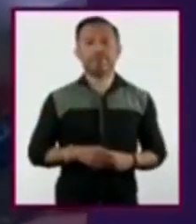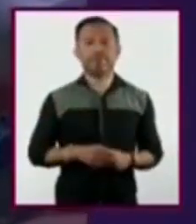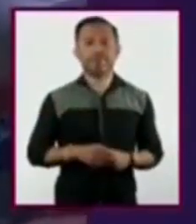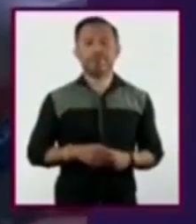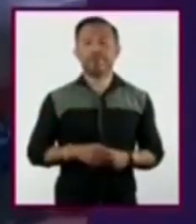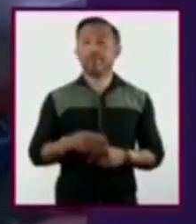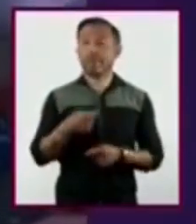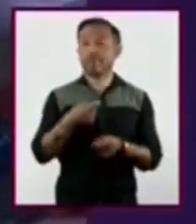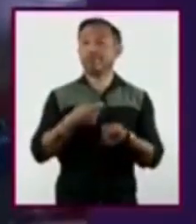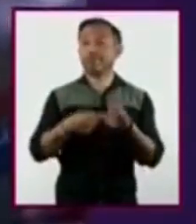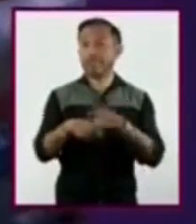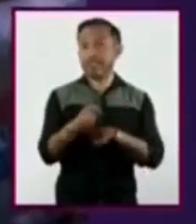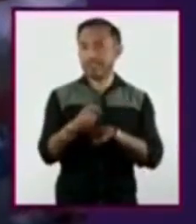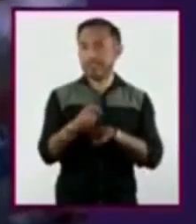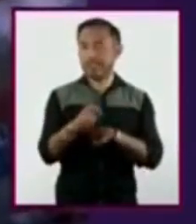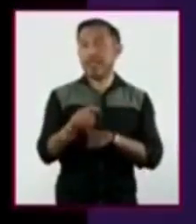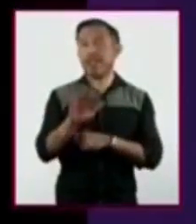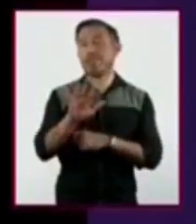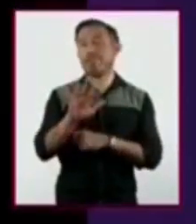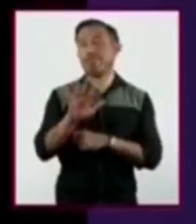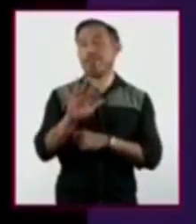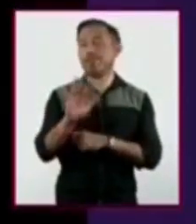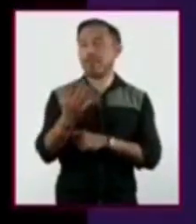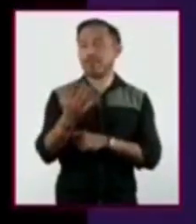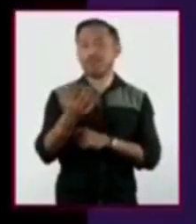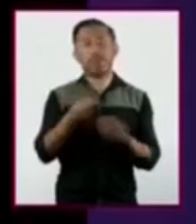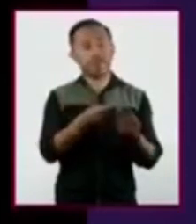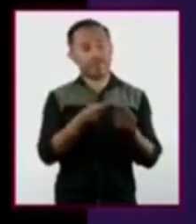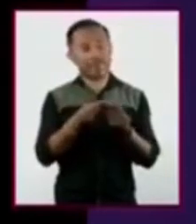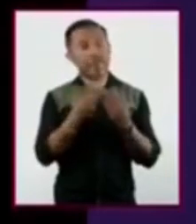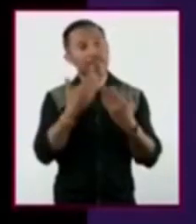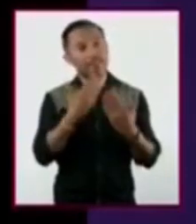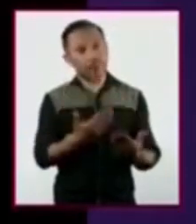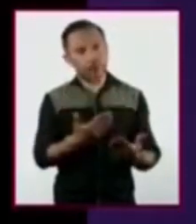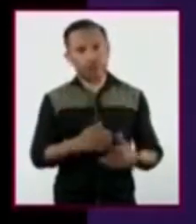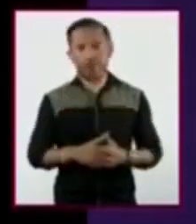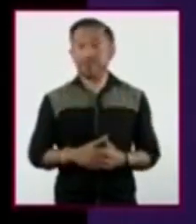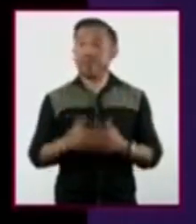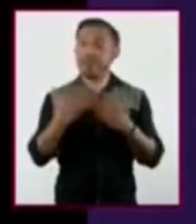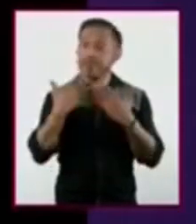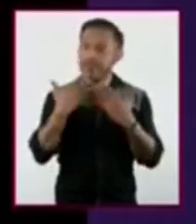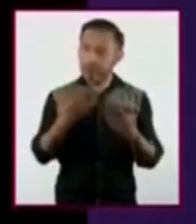Your change, $5. Thank you. Thank you.